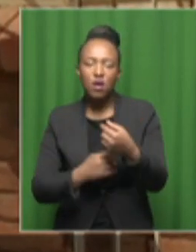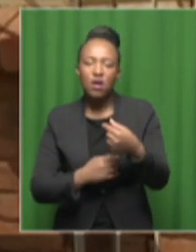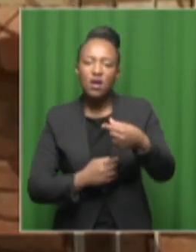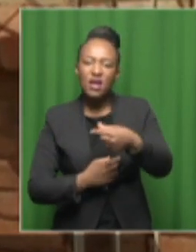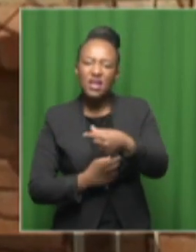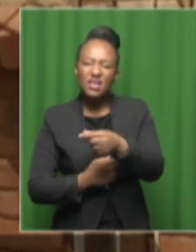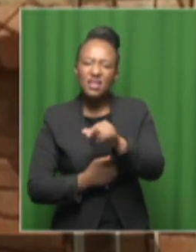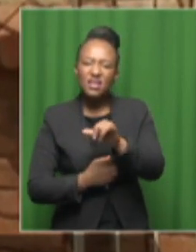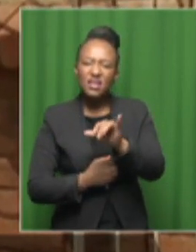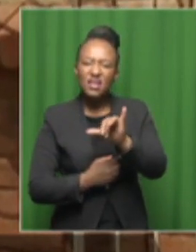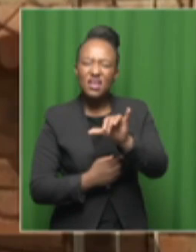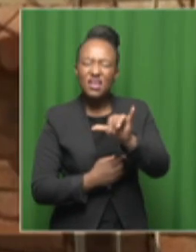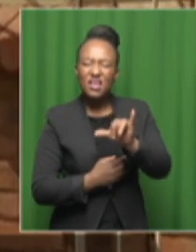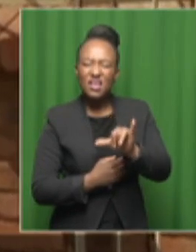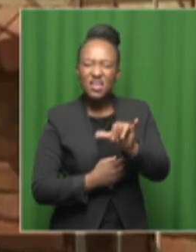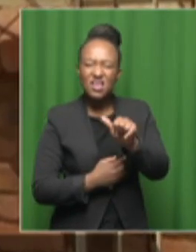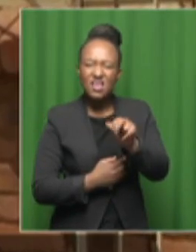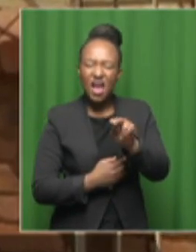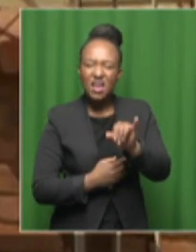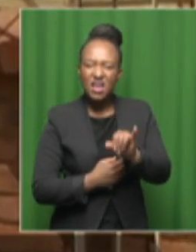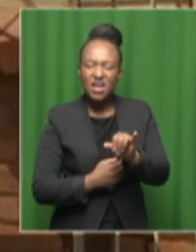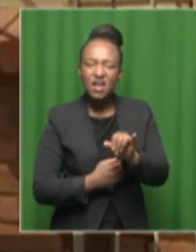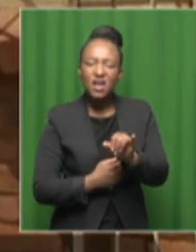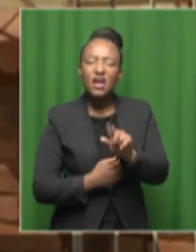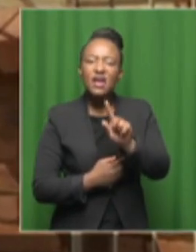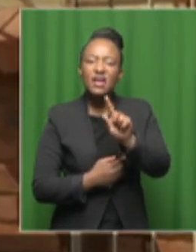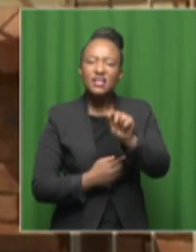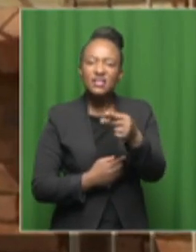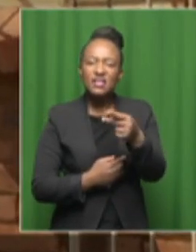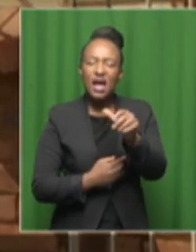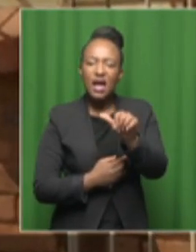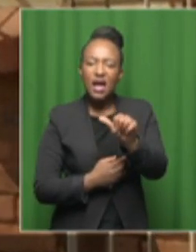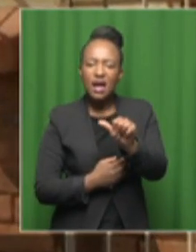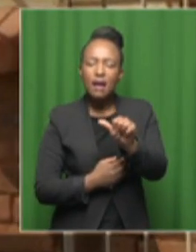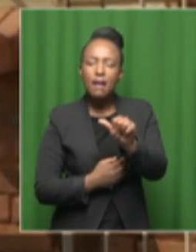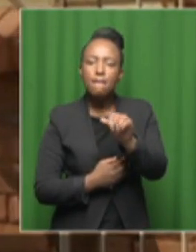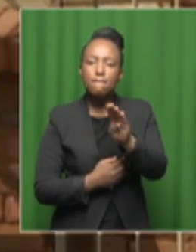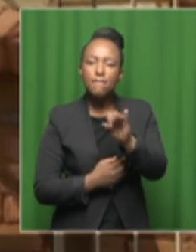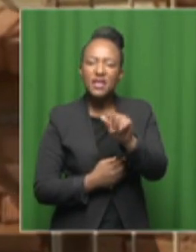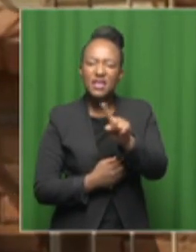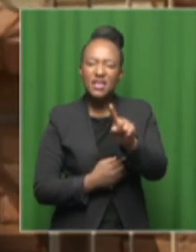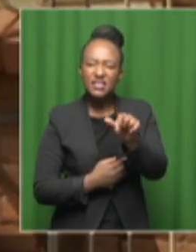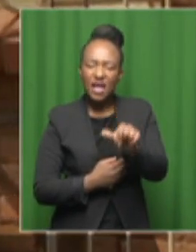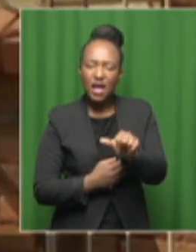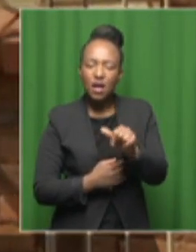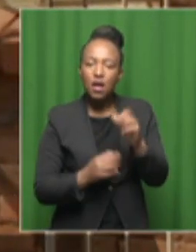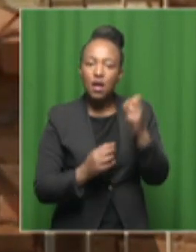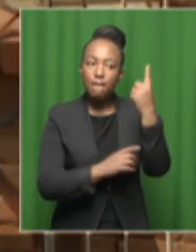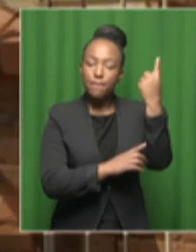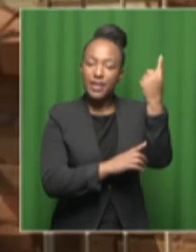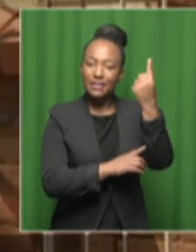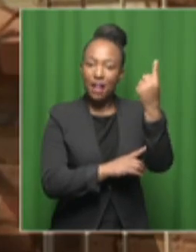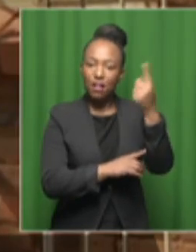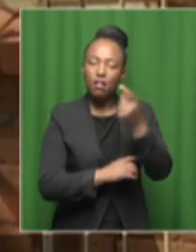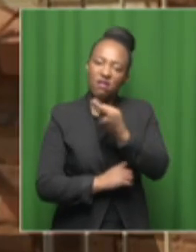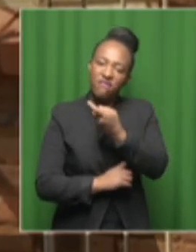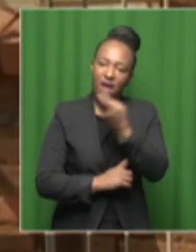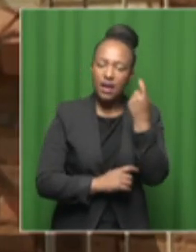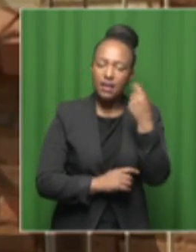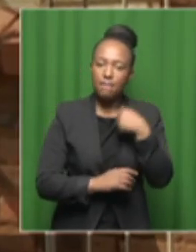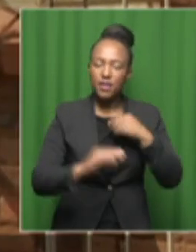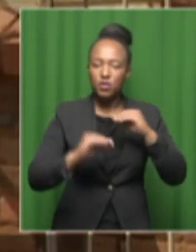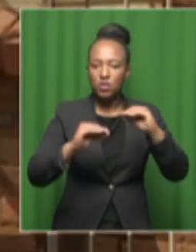school? Tambisa High School. The principal called me to teach the grade 12s there. And there's another one that I